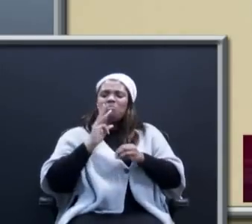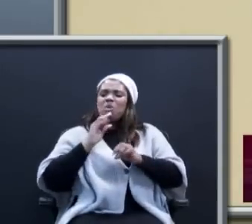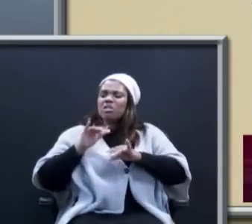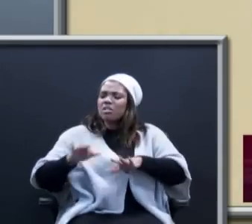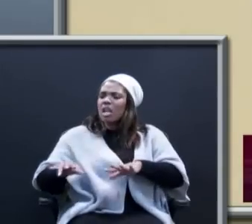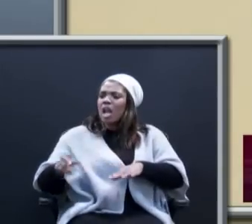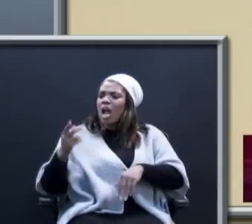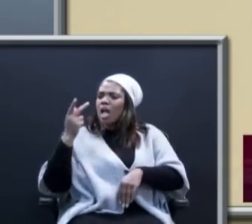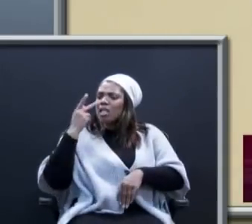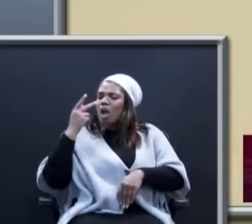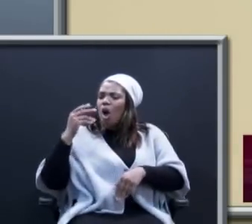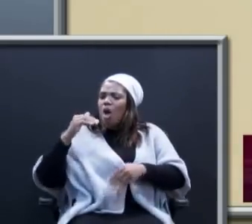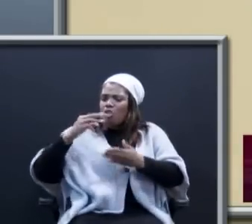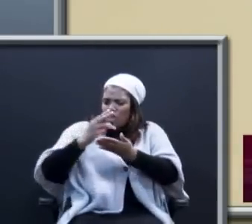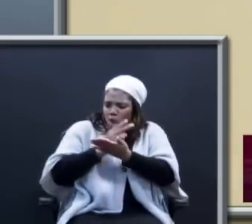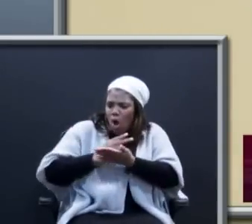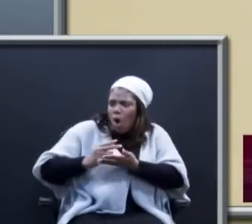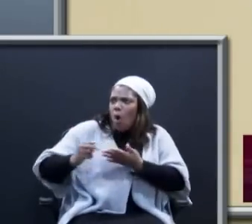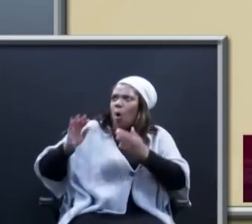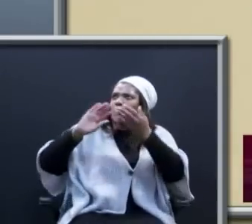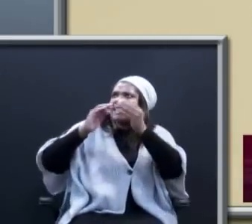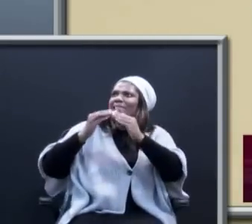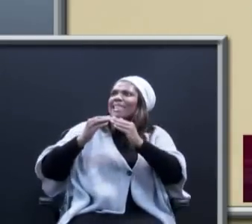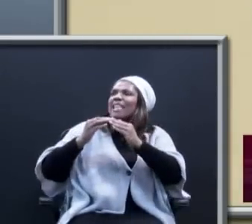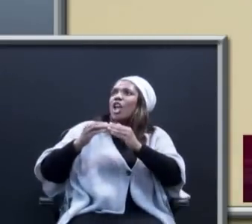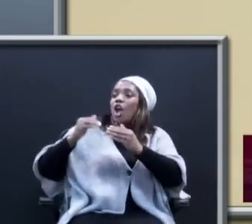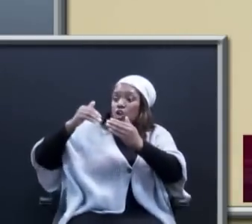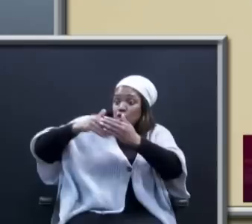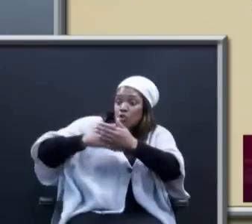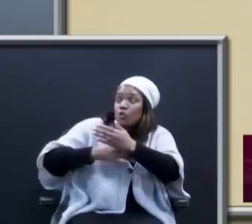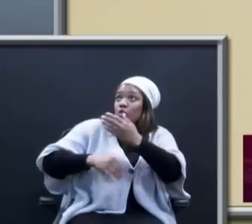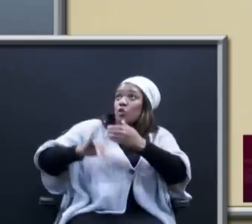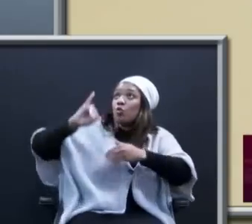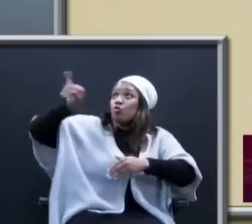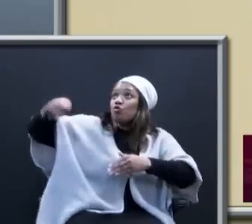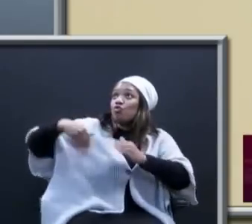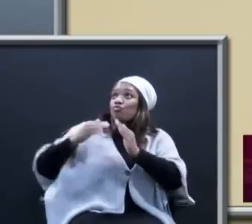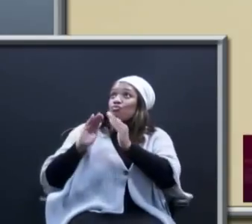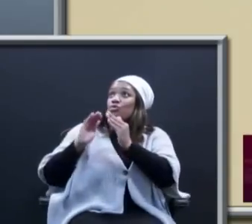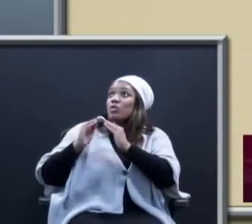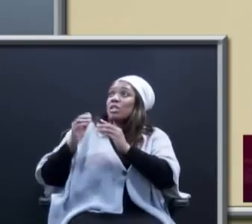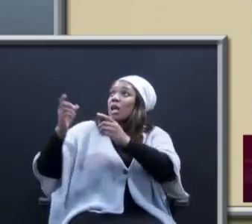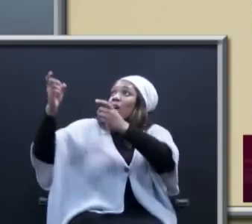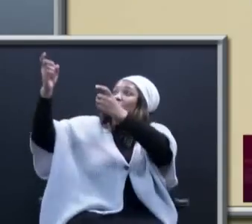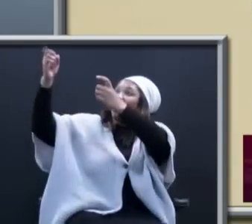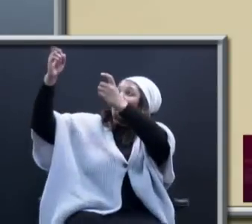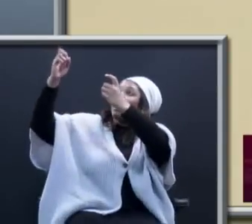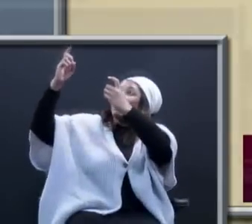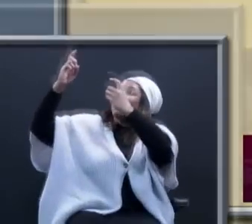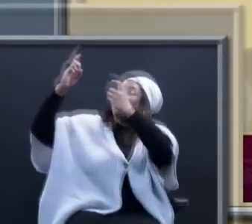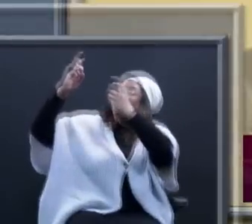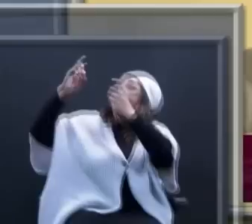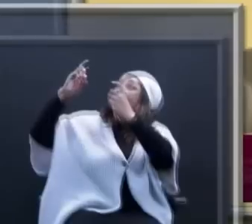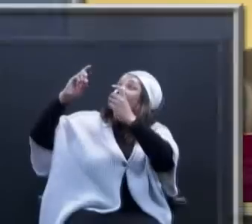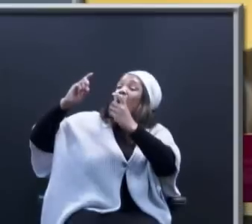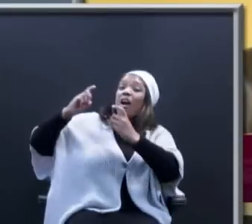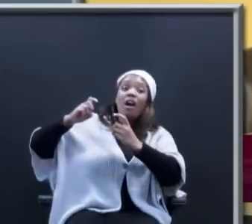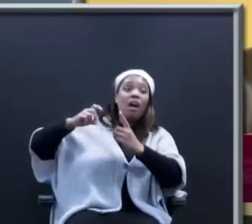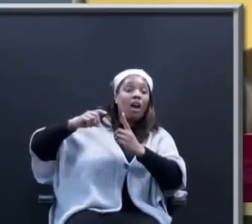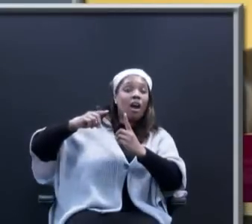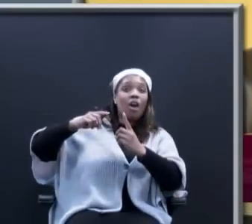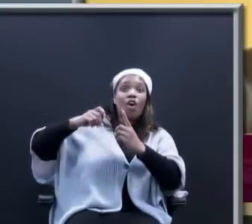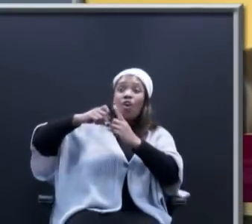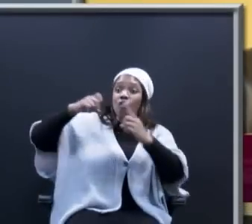city, New Jerusalem, coming down from God out of heaven, prepared as a bride adorned for her husband. That's the place where Jesus went to prepare